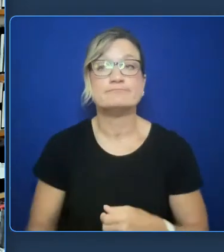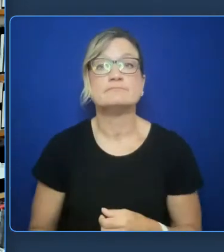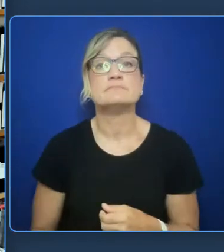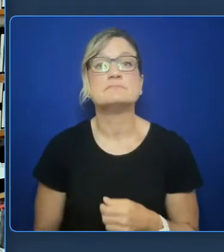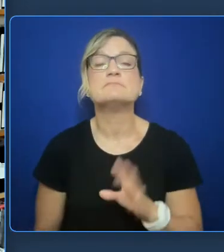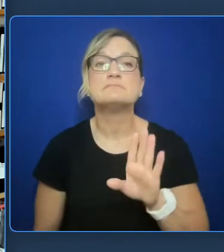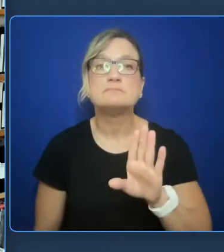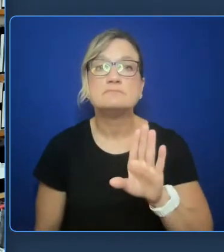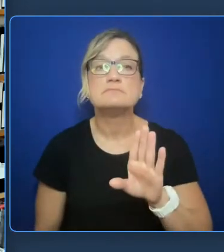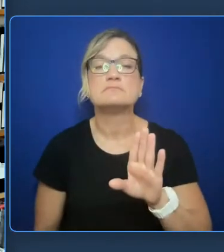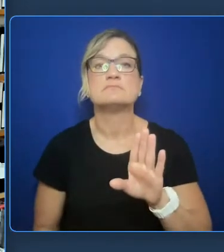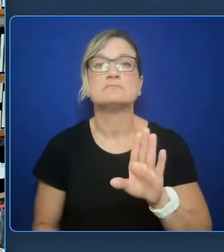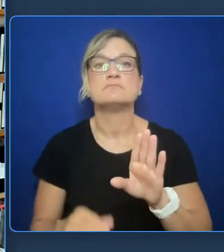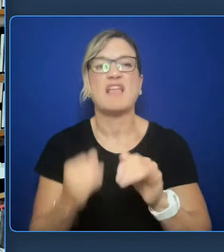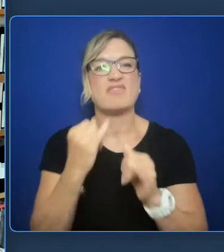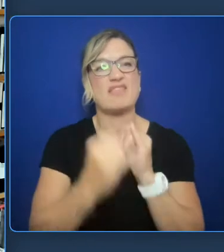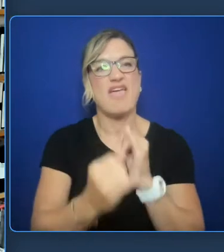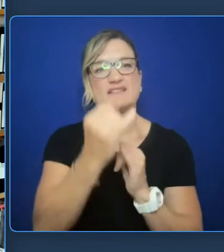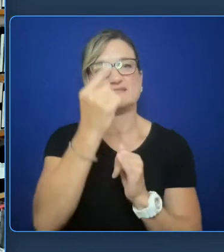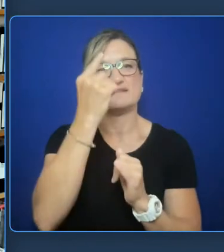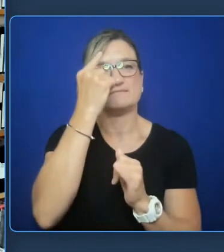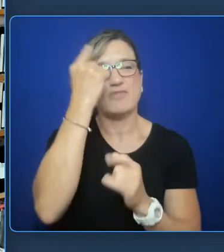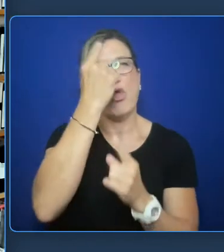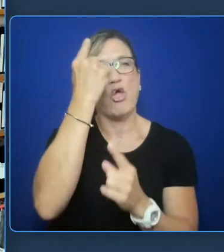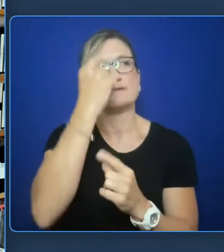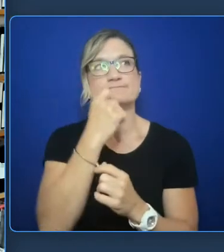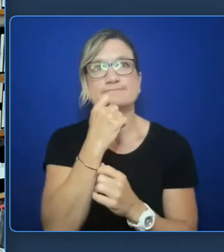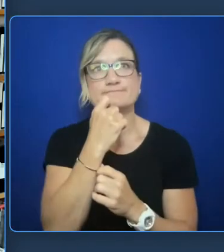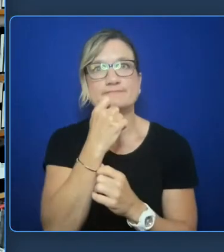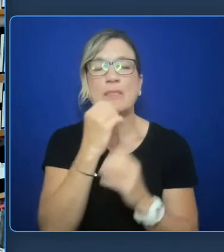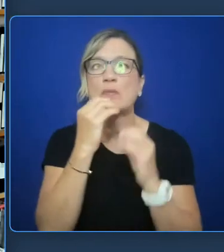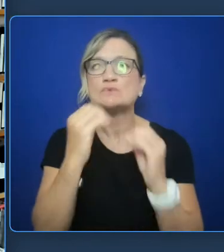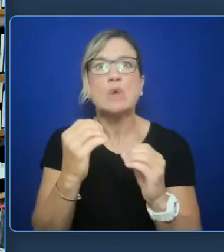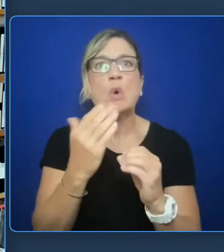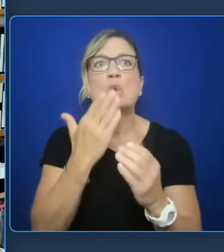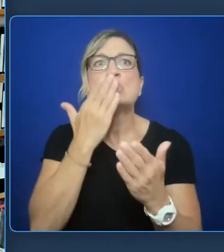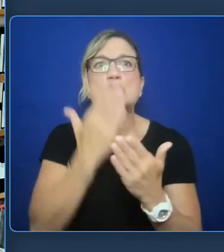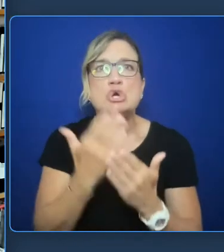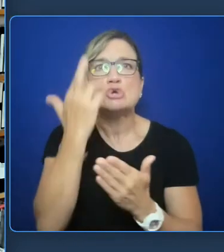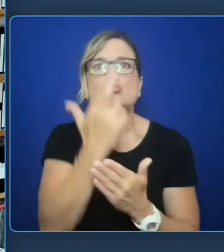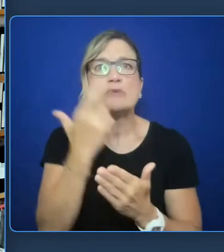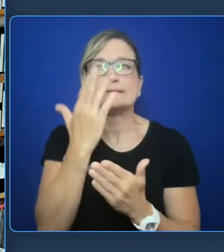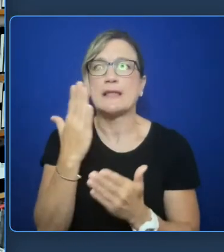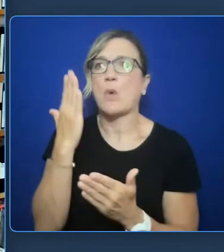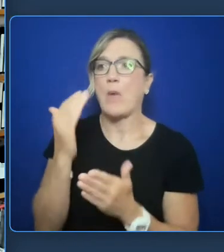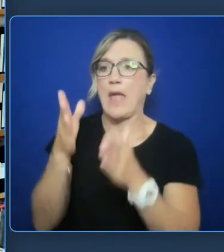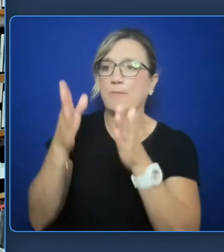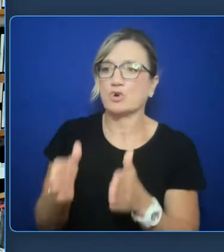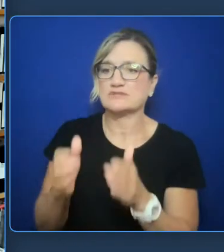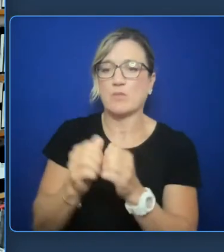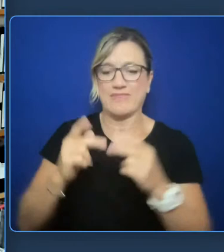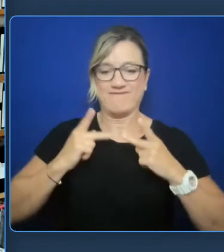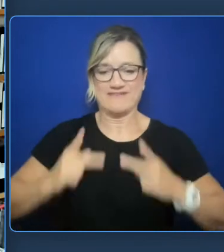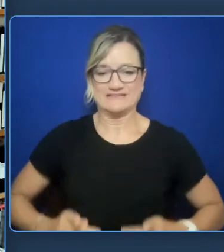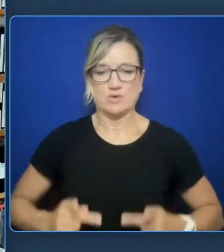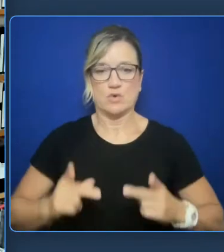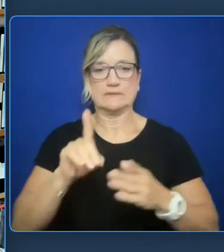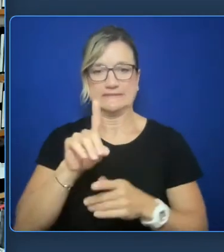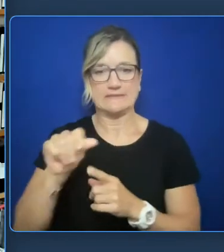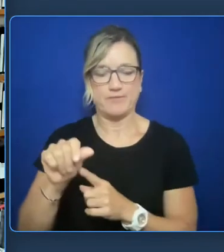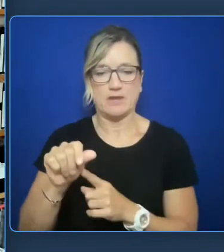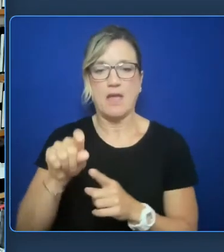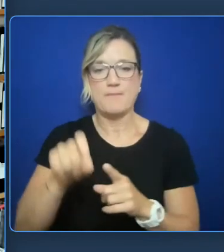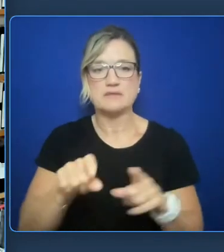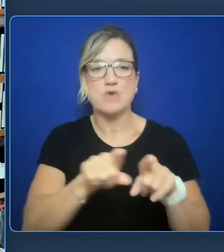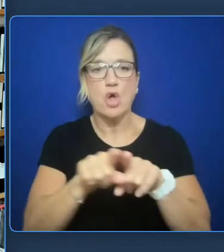But I would leave you with the thought that there's just no good reason why a person with a physical disability